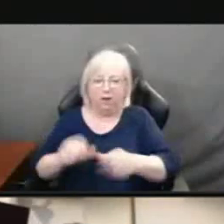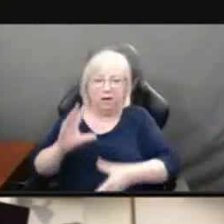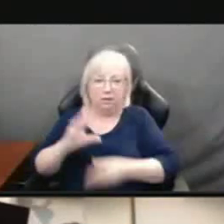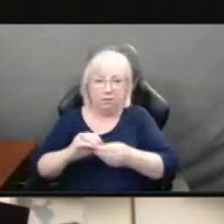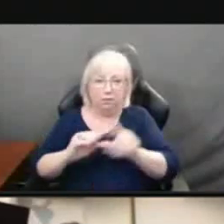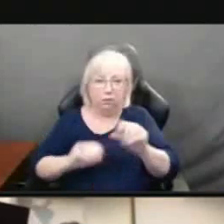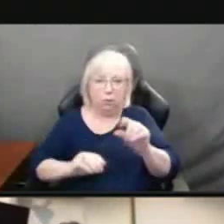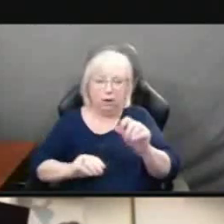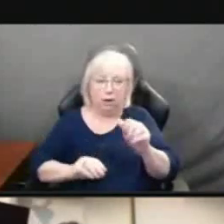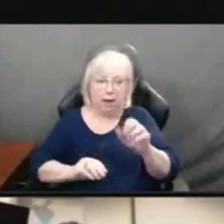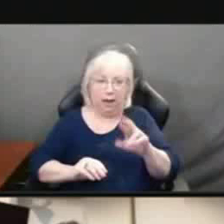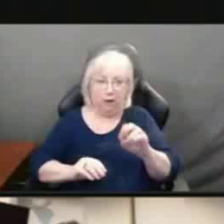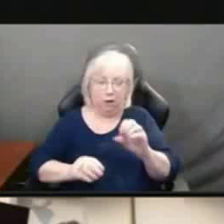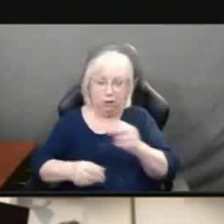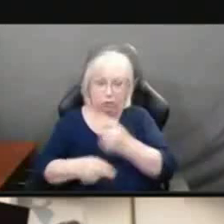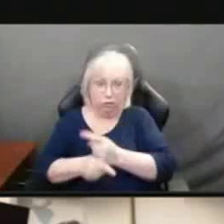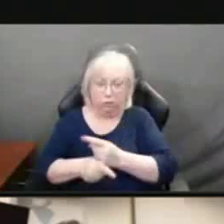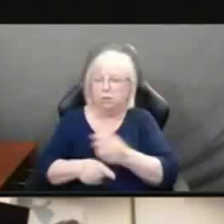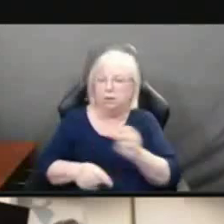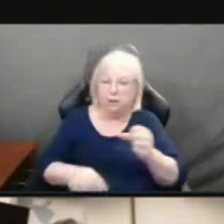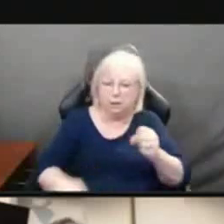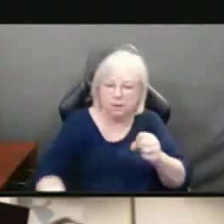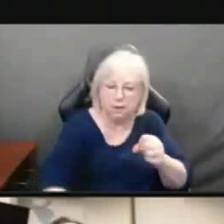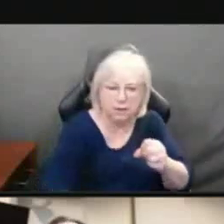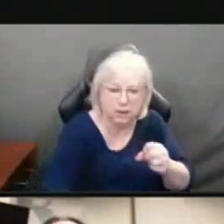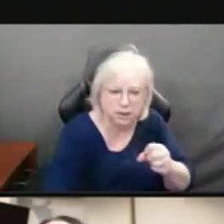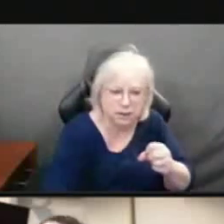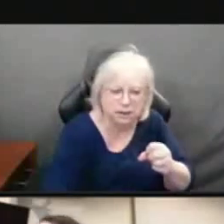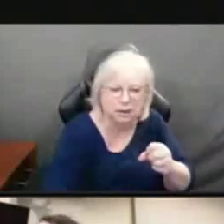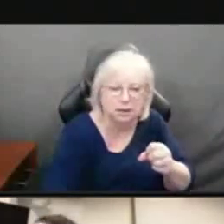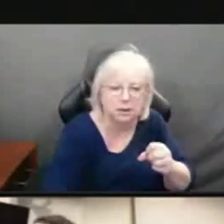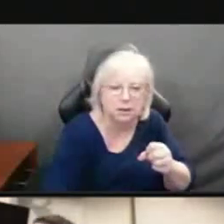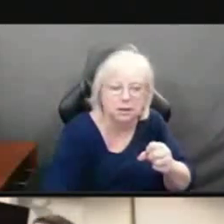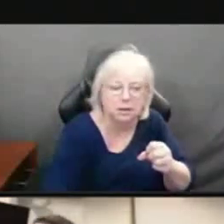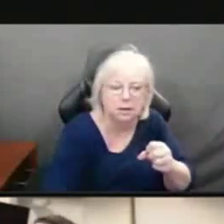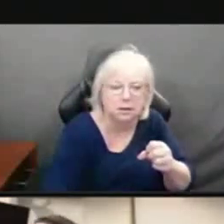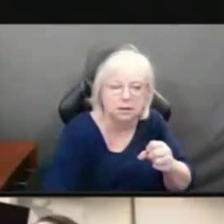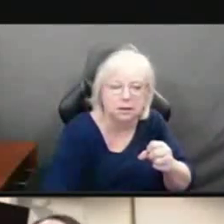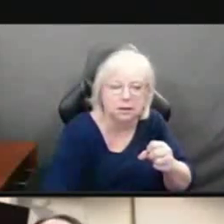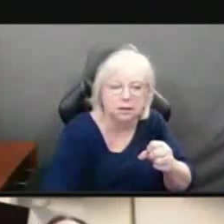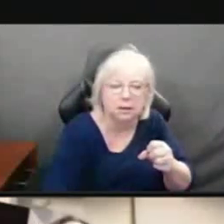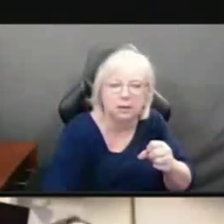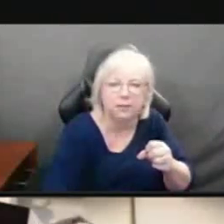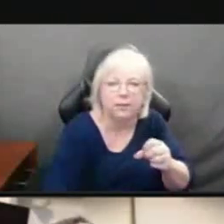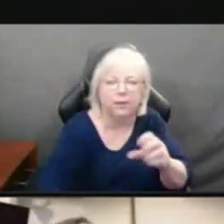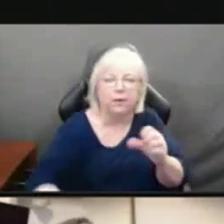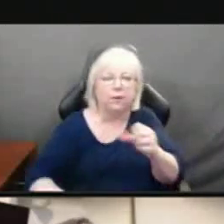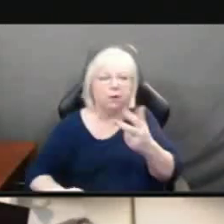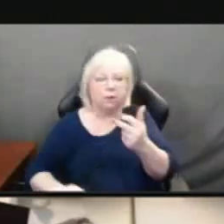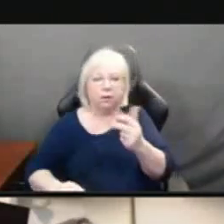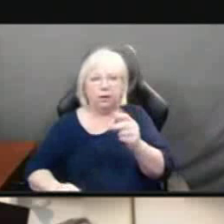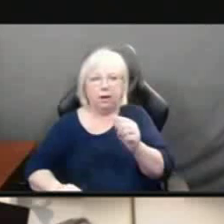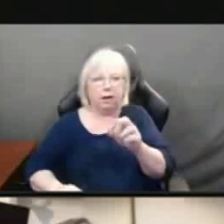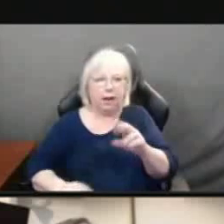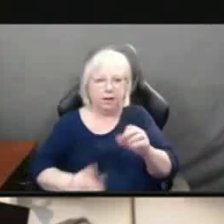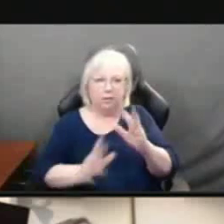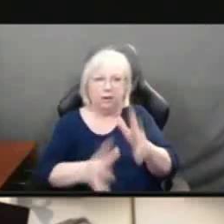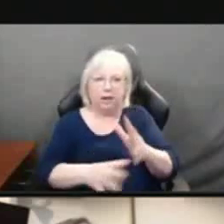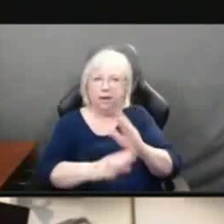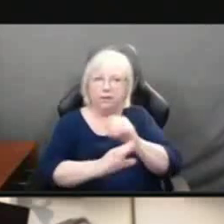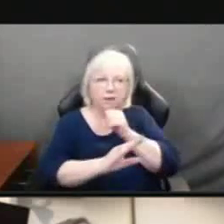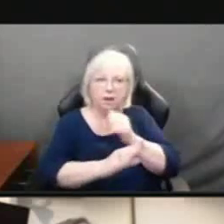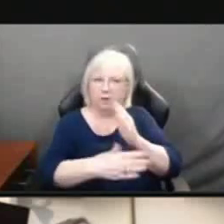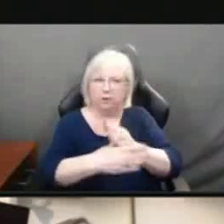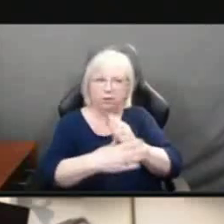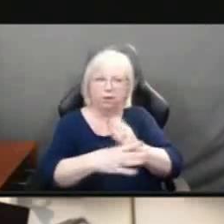correct? That's correct. That's why you would leave a remnant of about 13 acres. So 13 acres undisturbed the way it is now, and